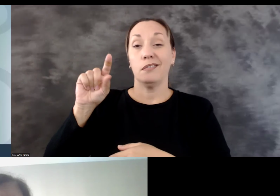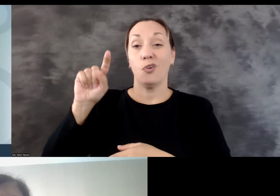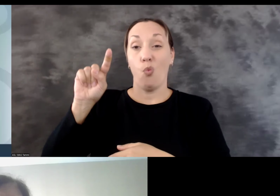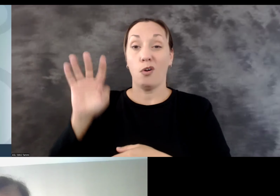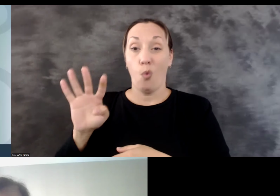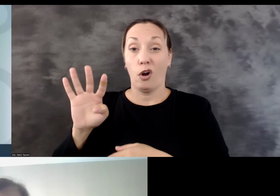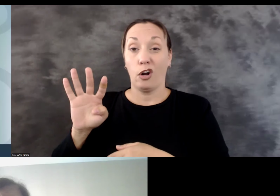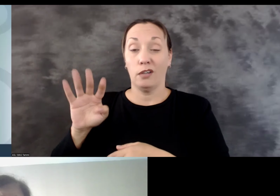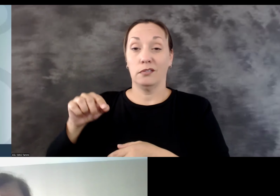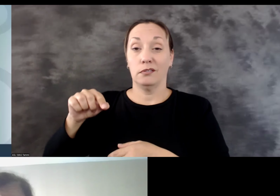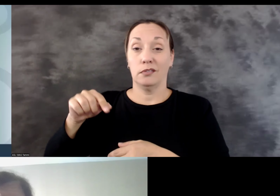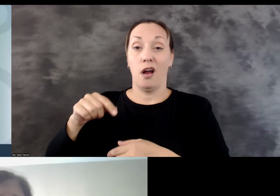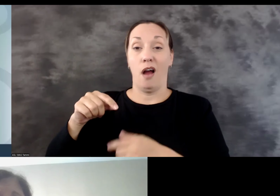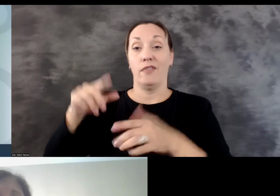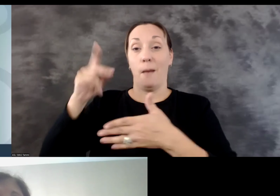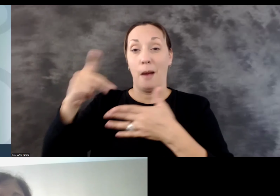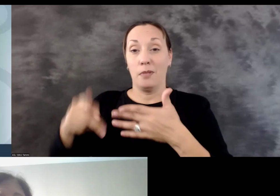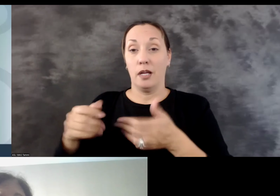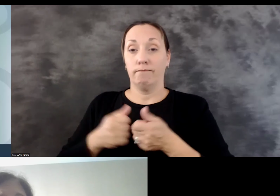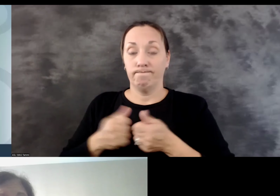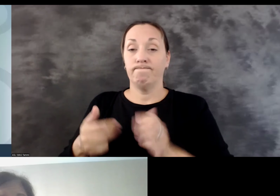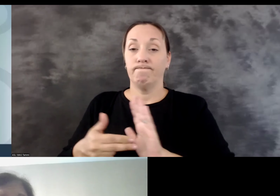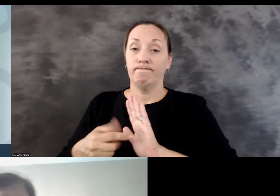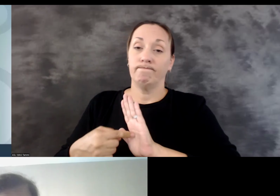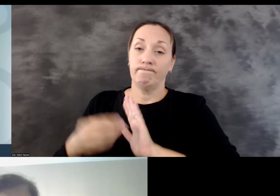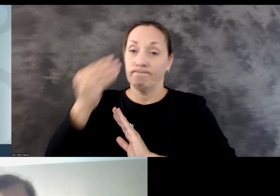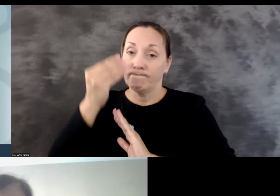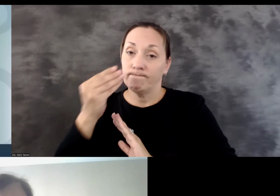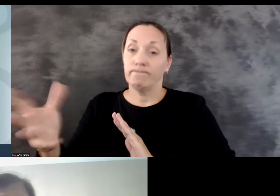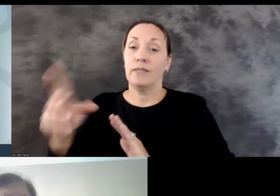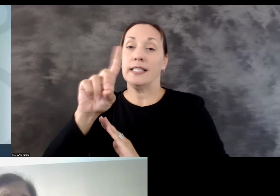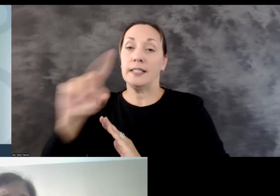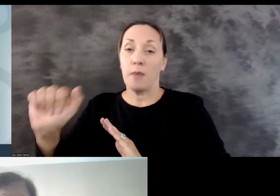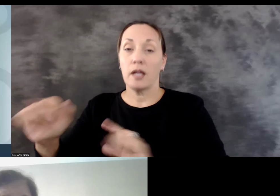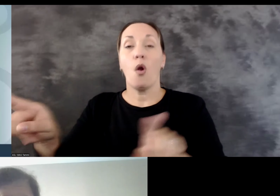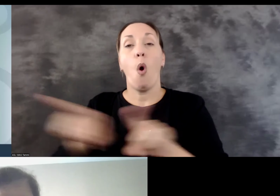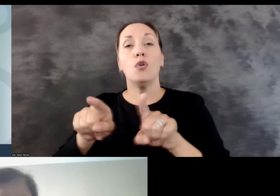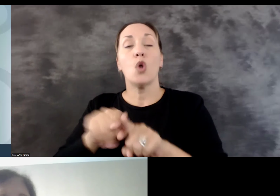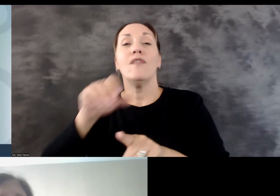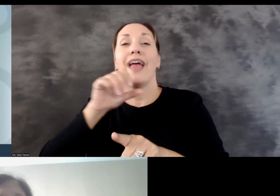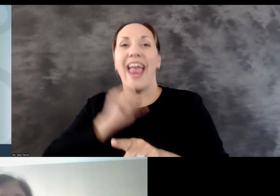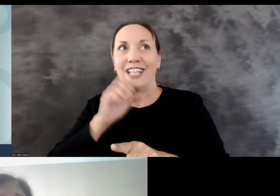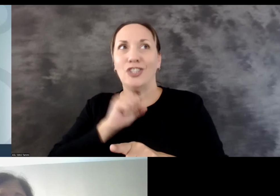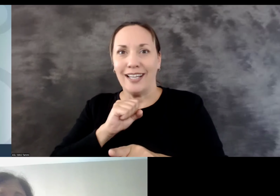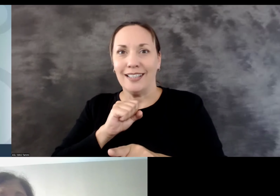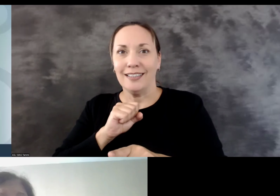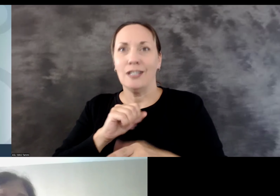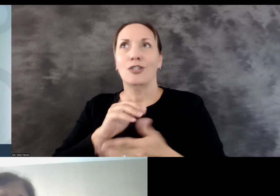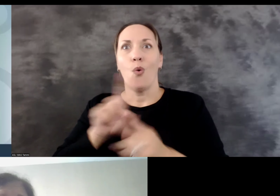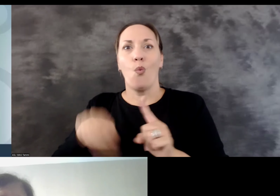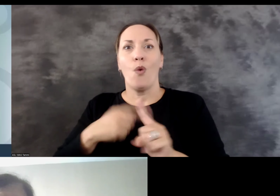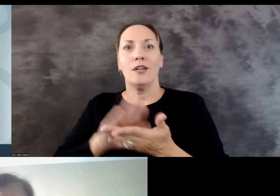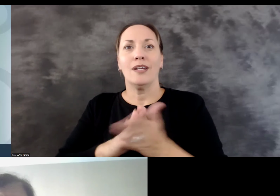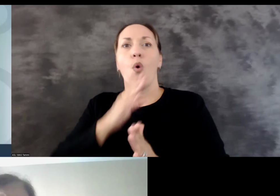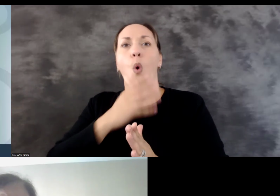population discloses a disability. Plus, we have aging, which brings on disabilities. So, from a